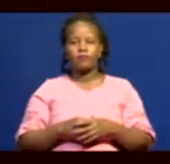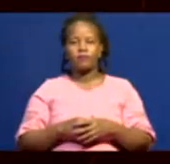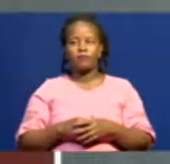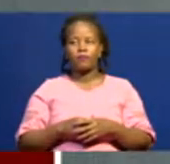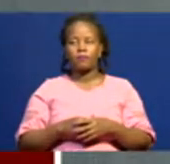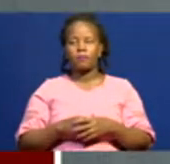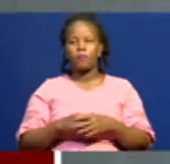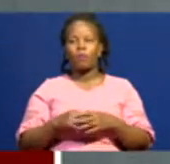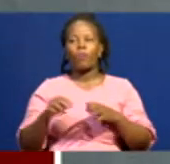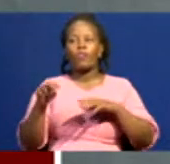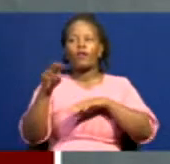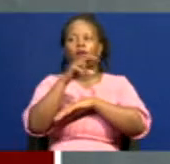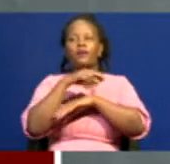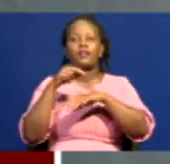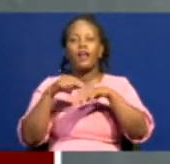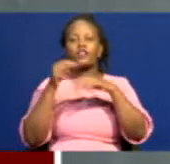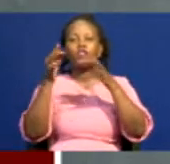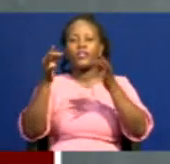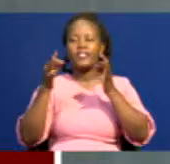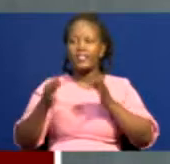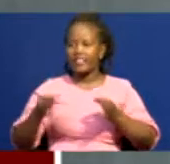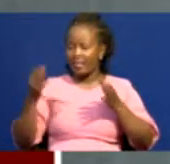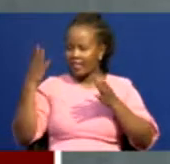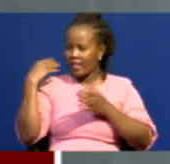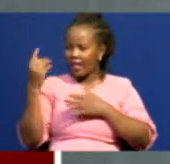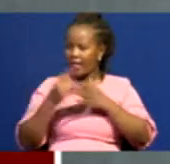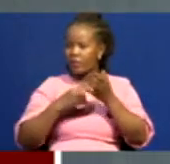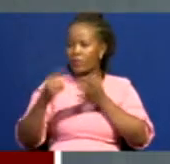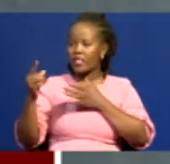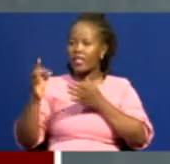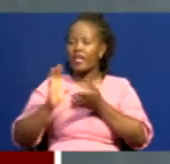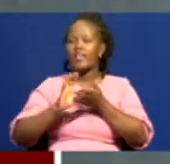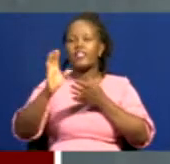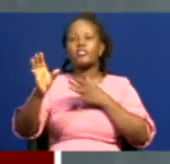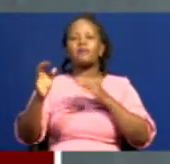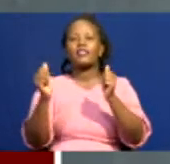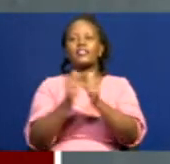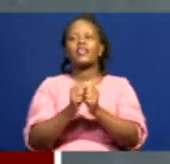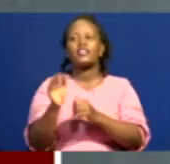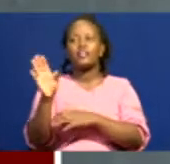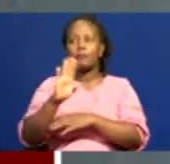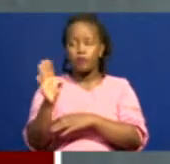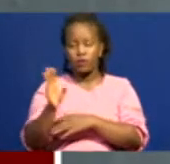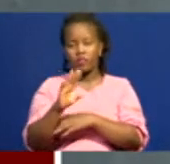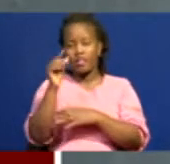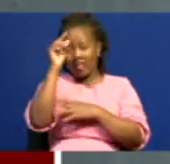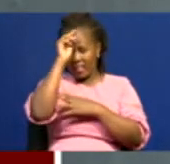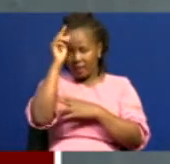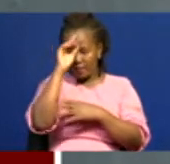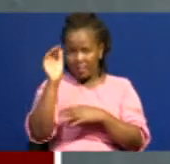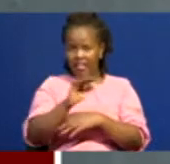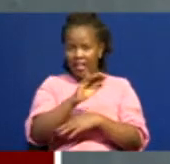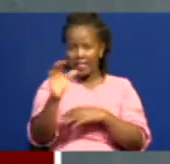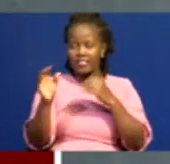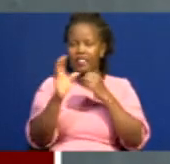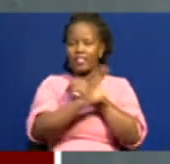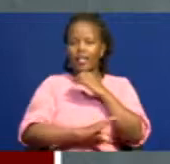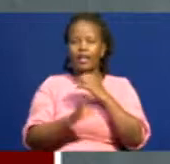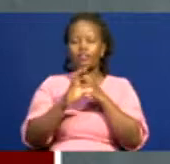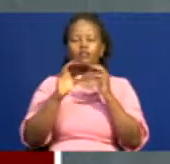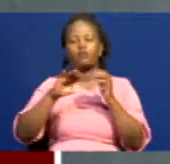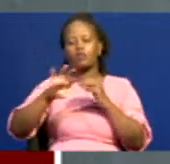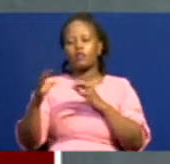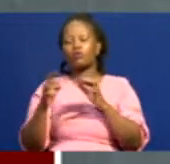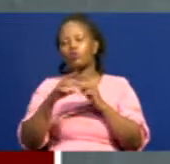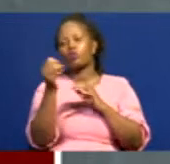The National Treasury last week disbursed 10 billion shillings. Government is encouraging counties to try and reallocate some of these